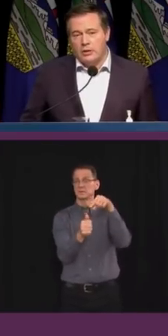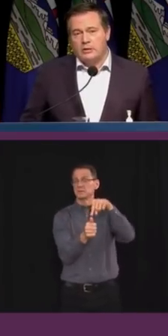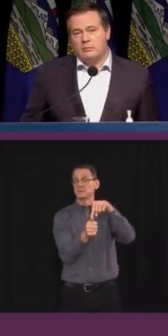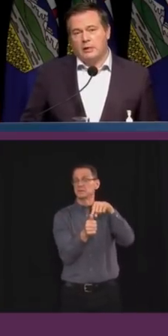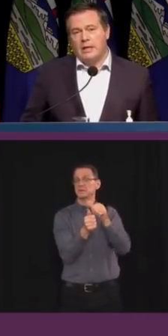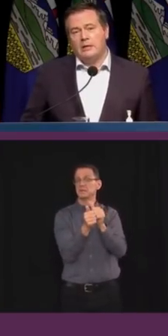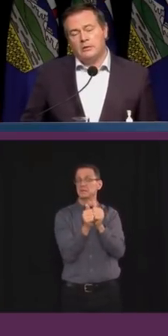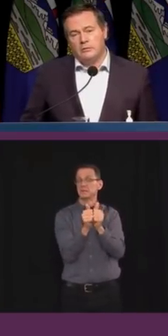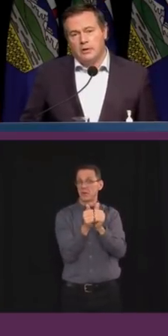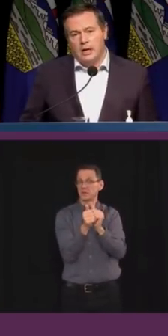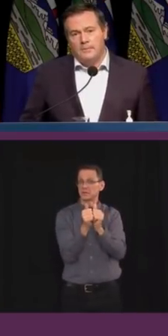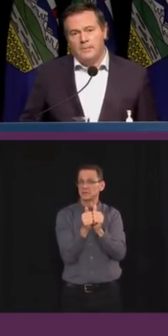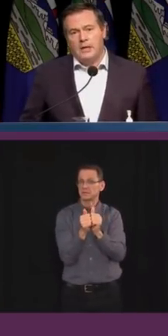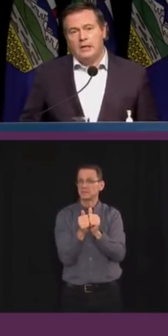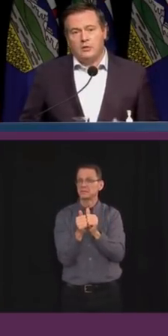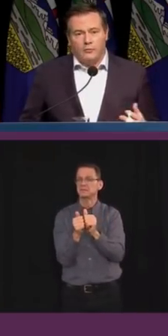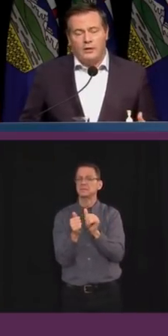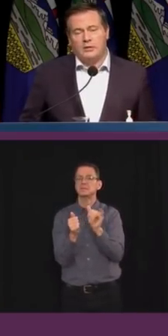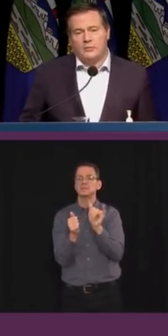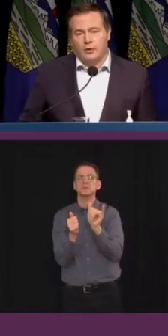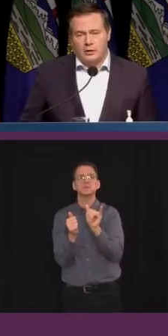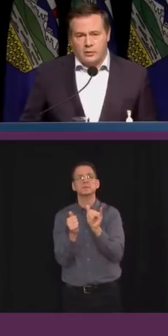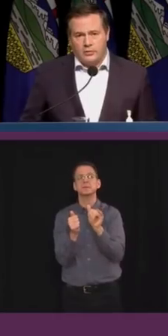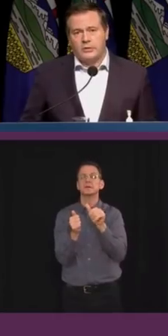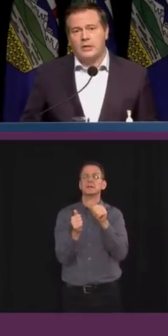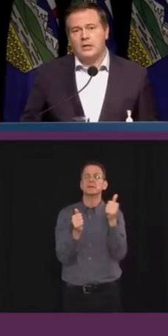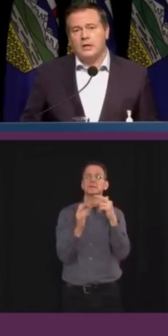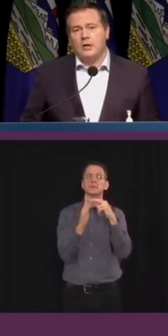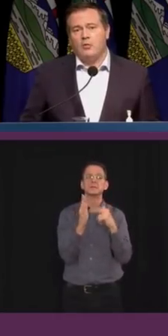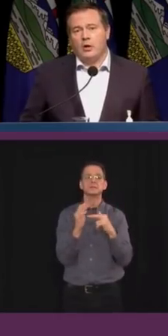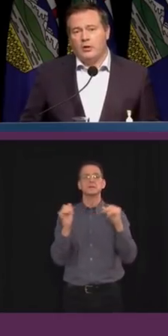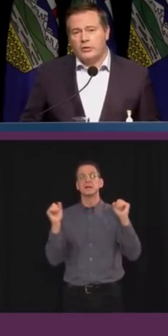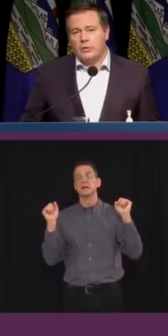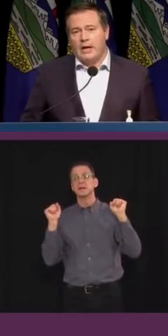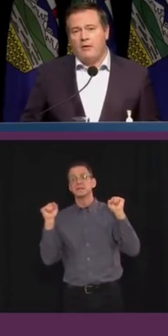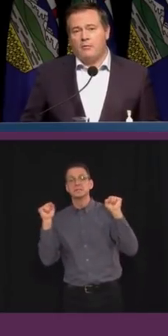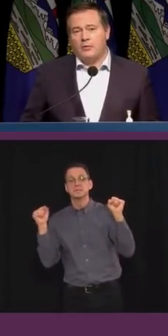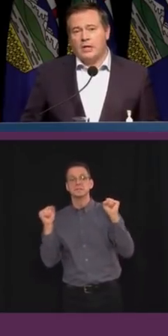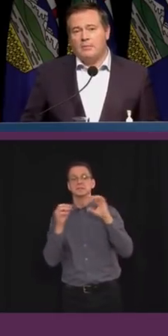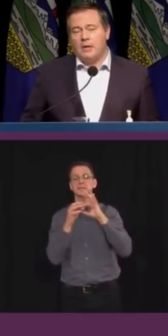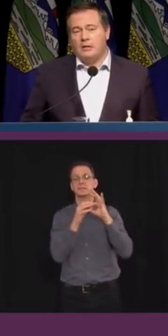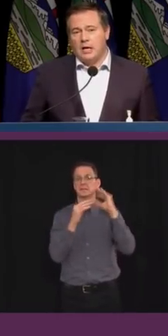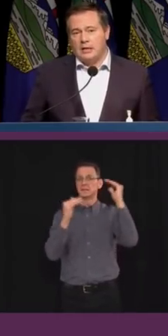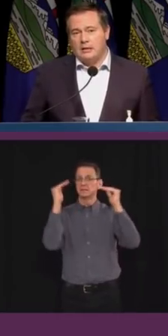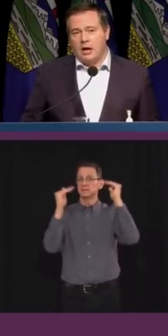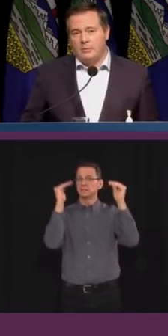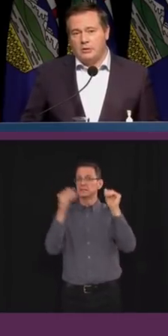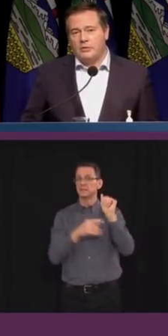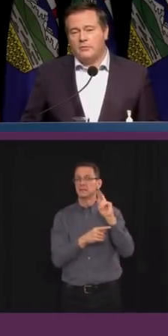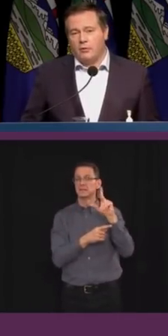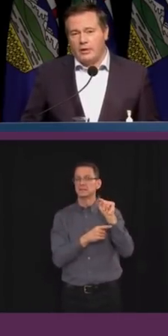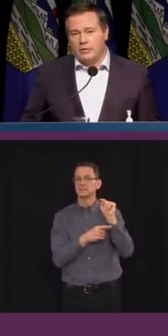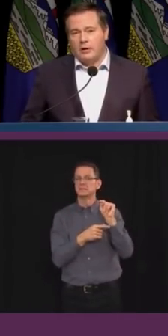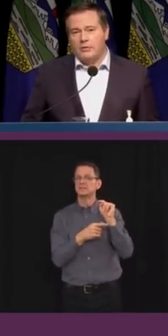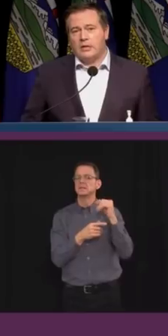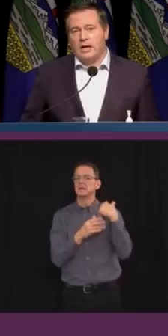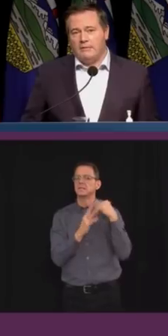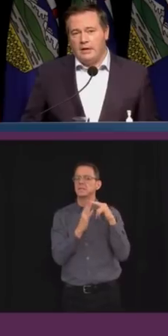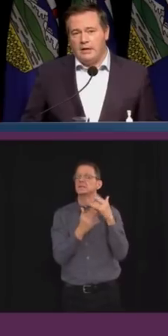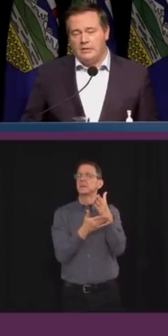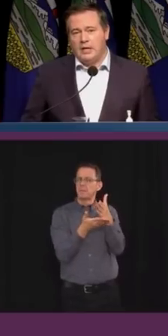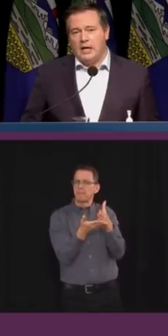restrictions related to indoor fitness for adults. Will also allow for some dine-in options for